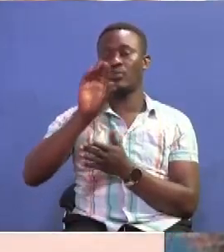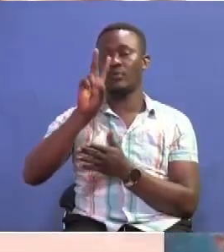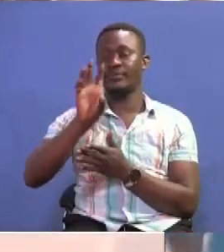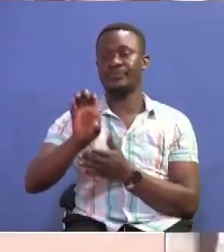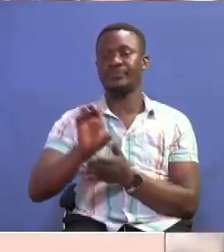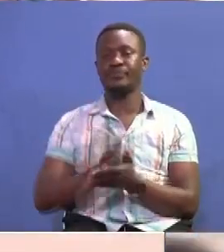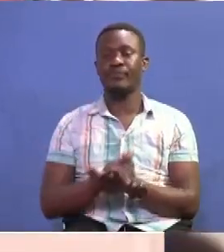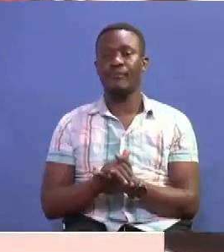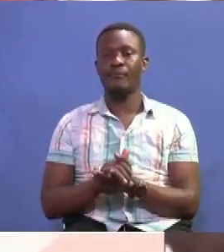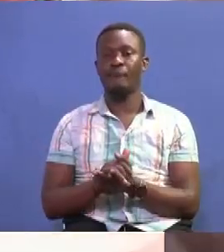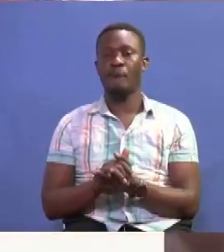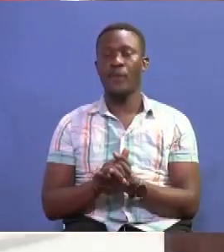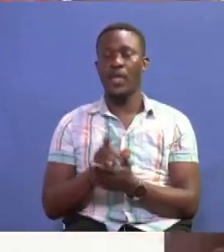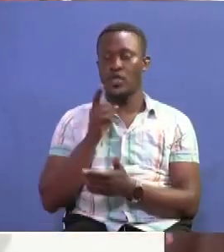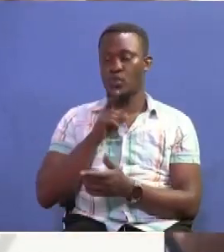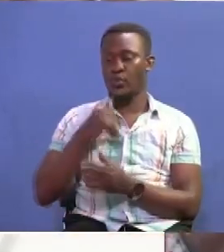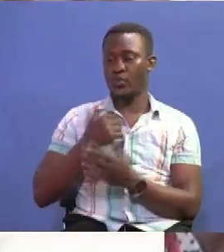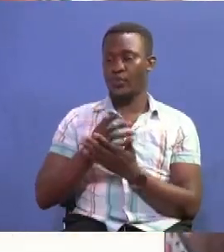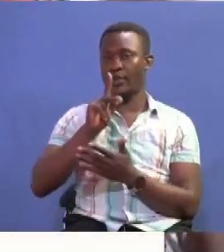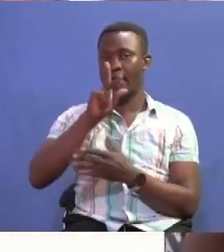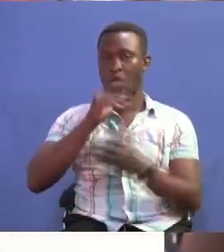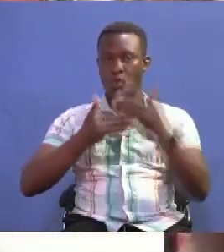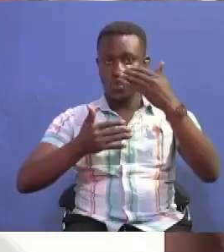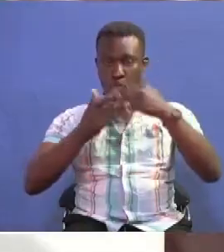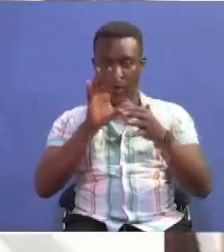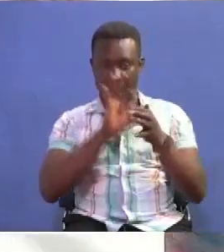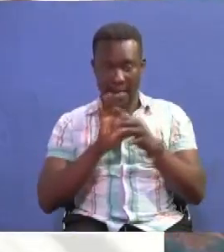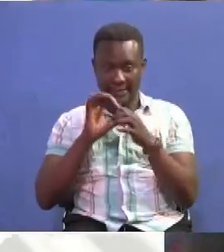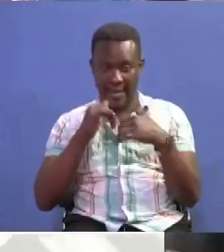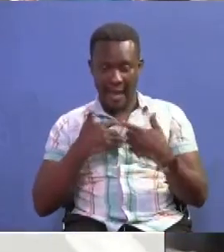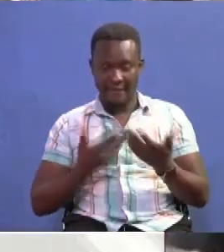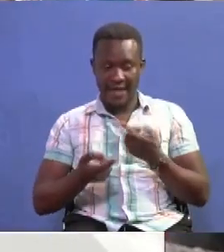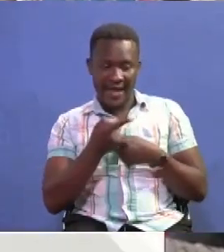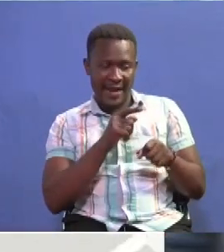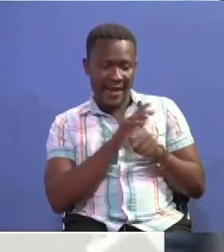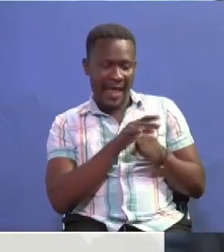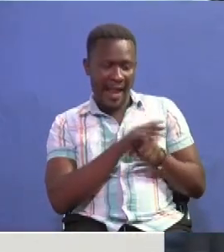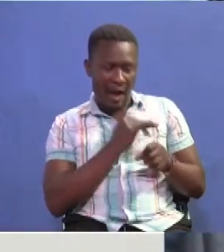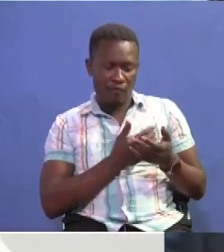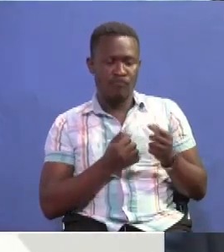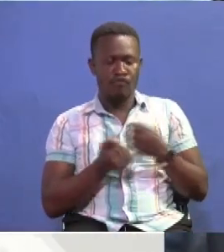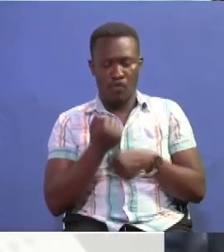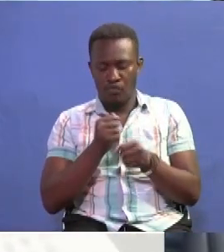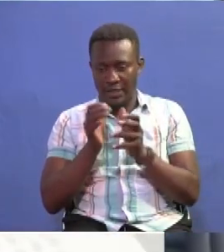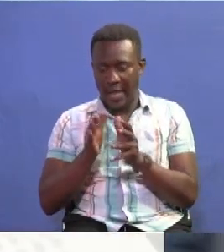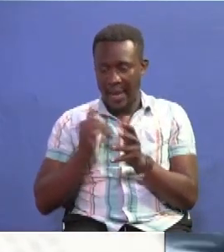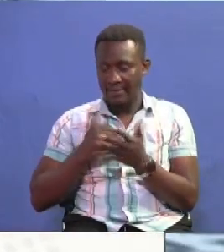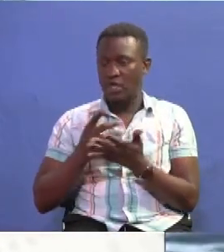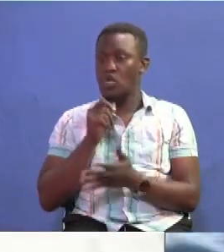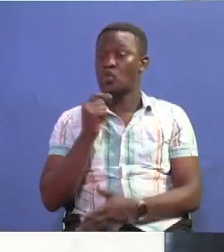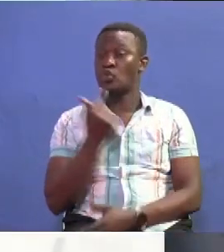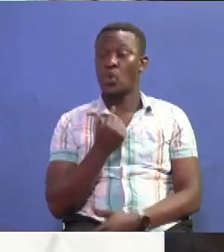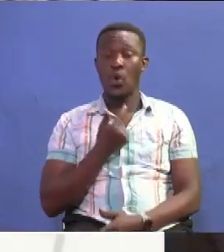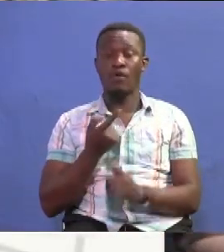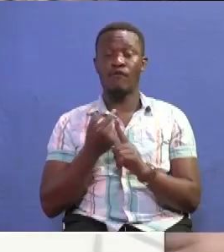Wanjohi. According to her, KU Culture Week has attracted thousands of performers and audiences, not only